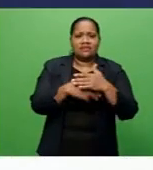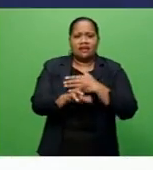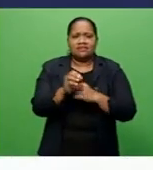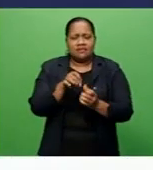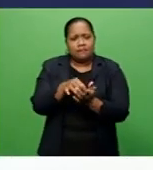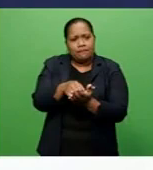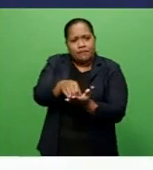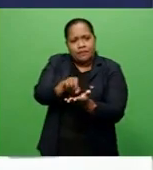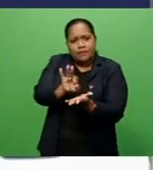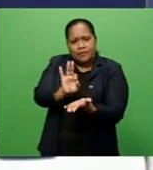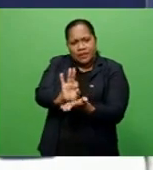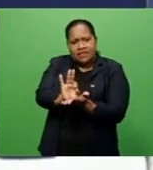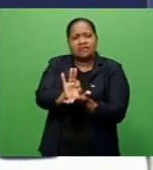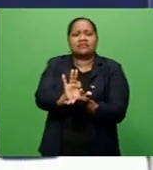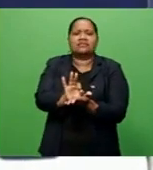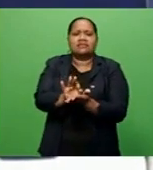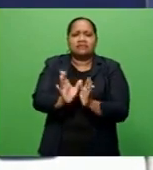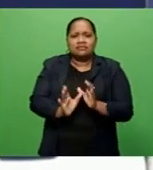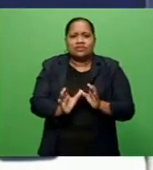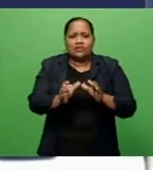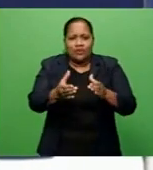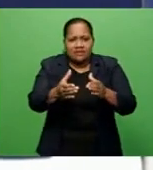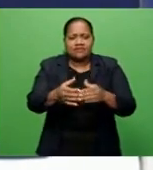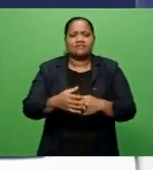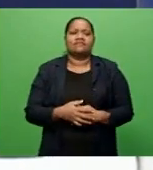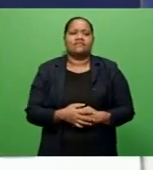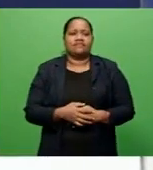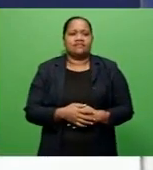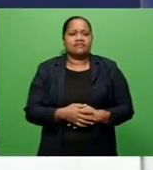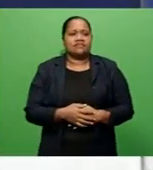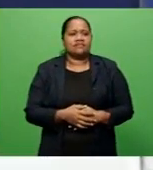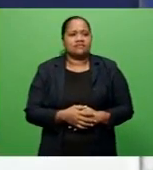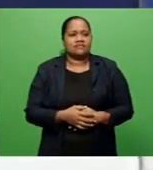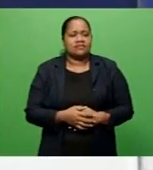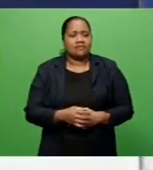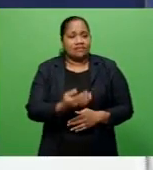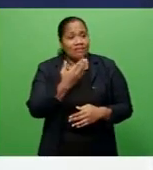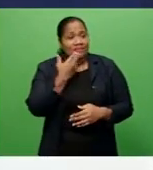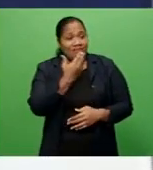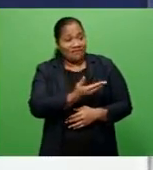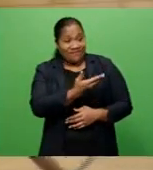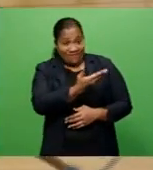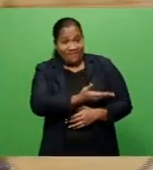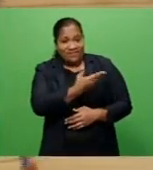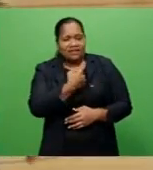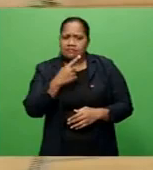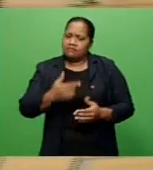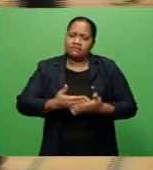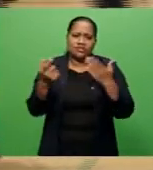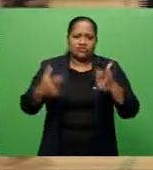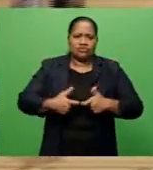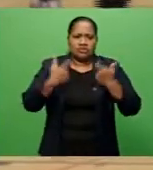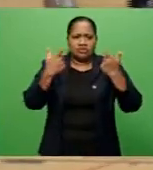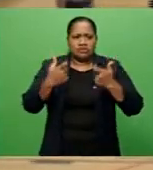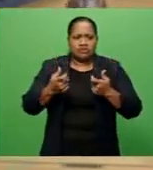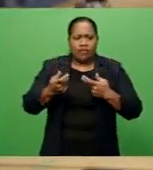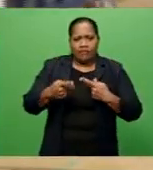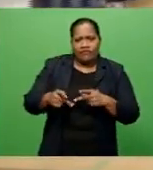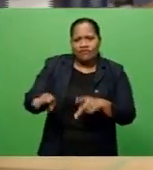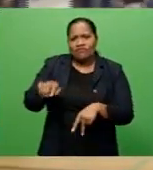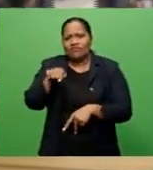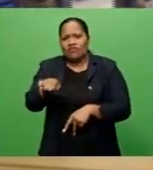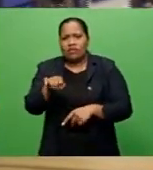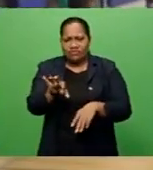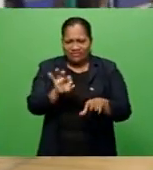who is part of the 44-member national extended squad, says her biggest challenge is performing to the benchmark set by